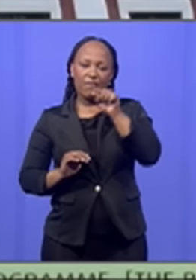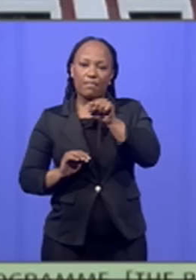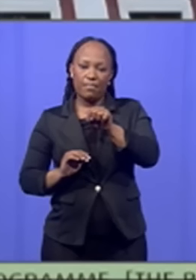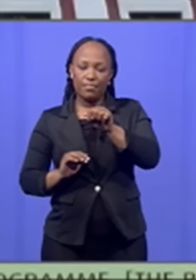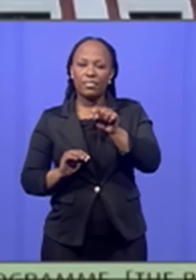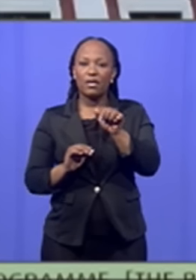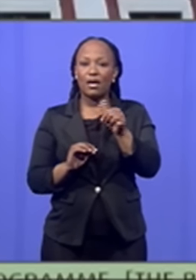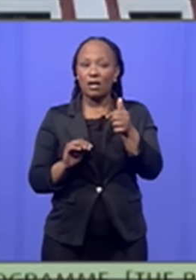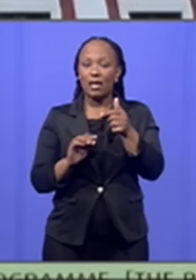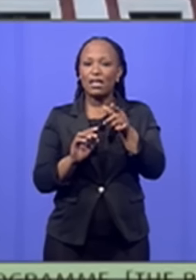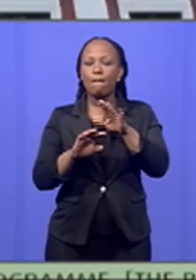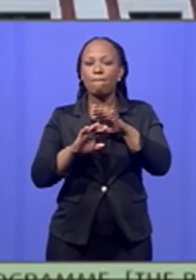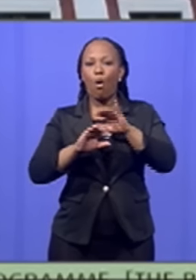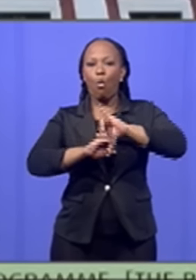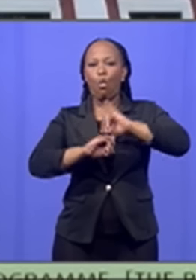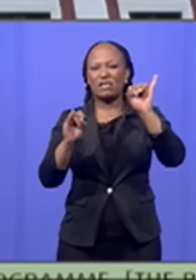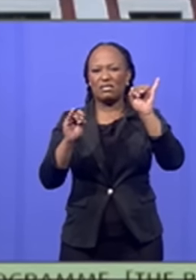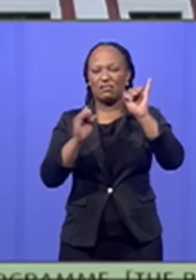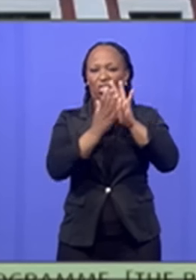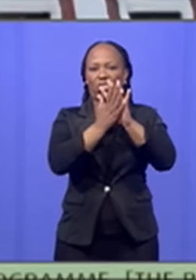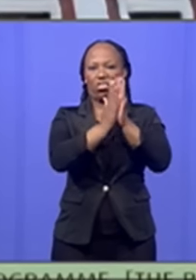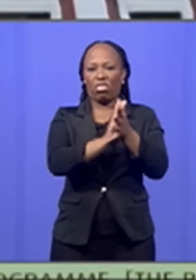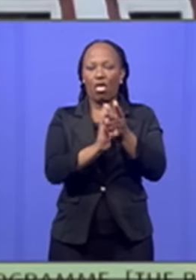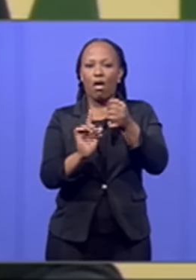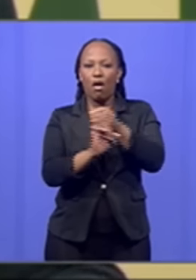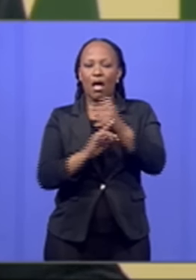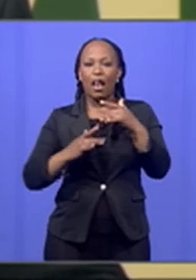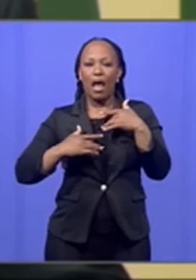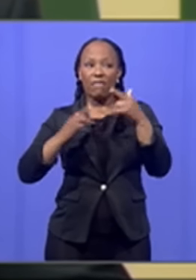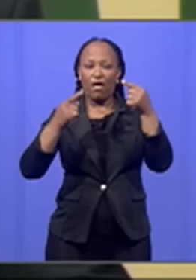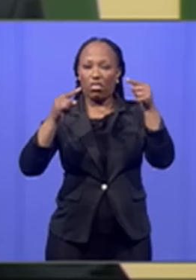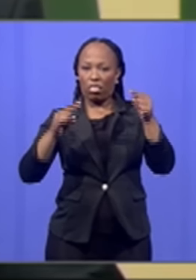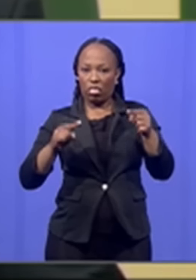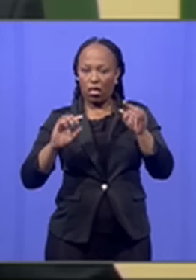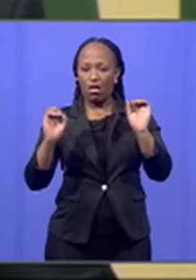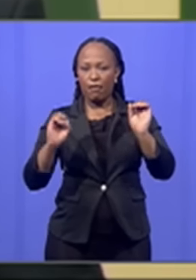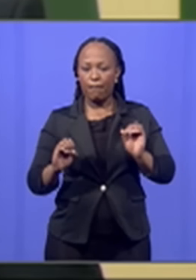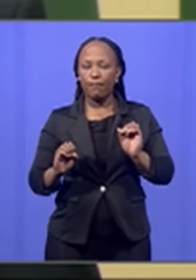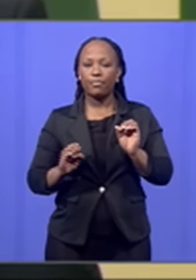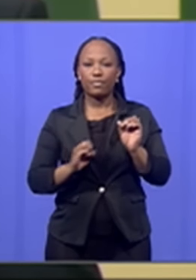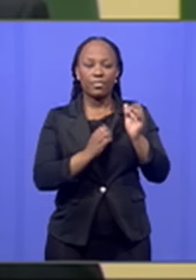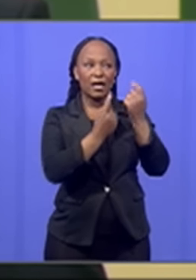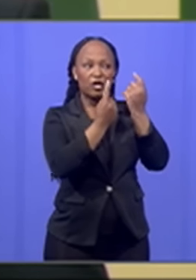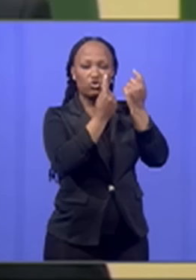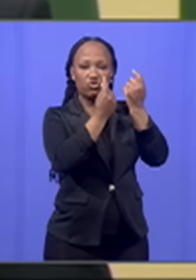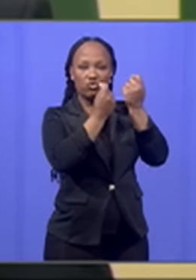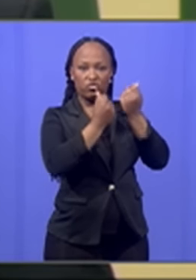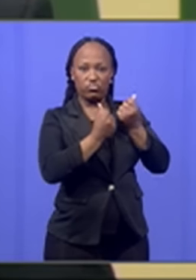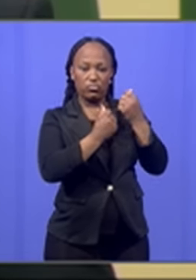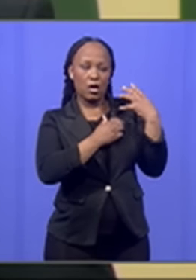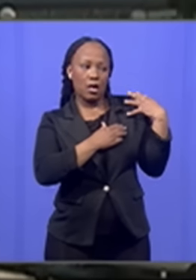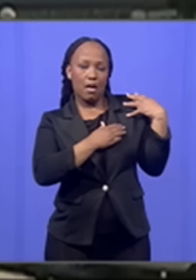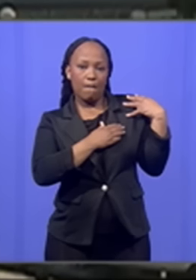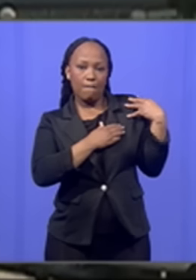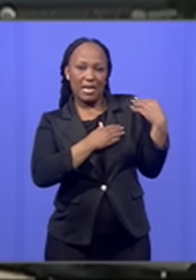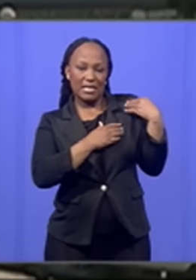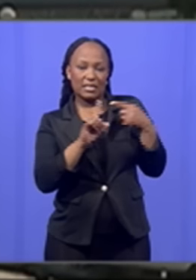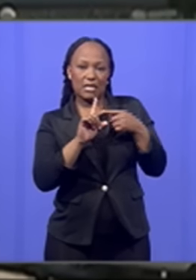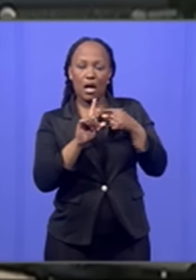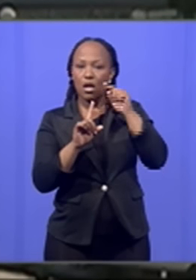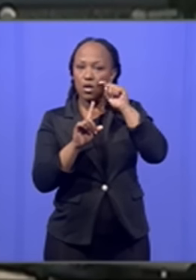lifestyle reviews rather than comprehensive lifestyle audits. Letona la ditjhelete Inokotongwana o tla setlela baqolotsi ba ditaba